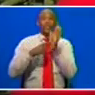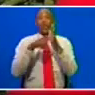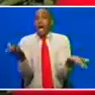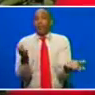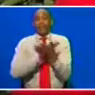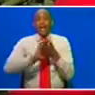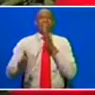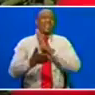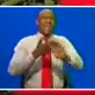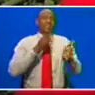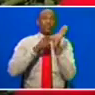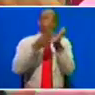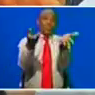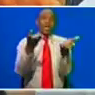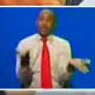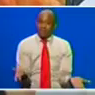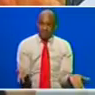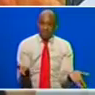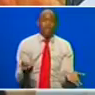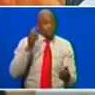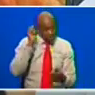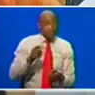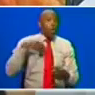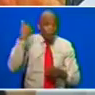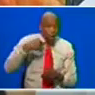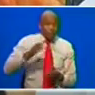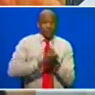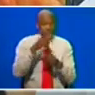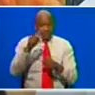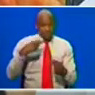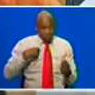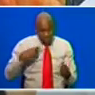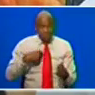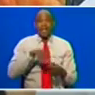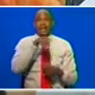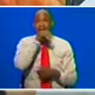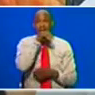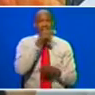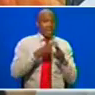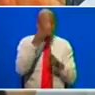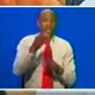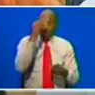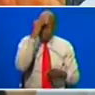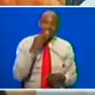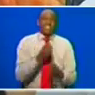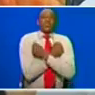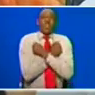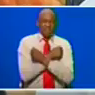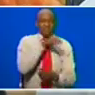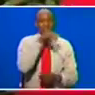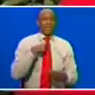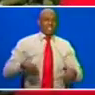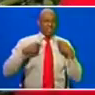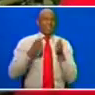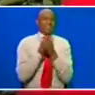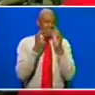it. Absolutely nothing to show for it. You have to literally all the time clutch onto on Raila's wings and pretend you love Baba more than you love your life.